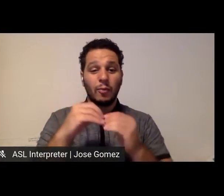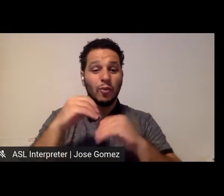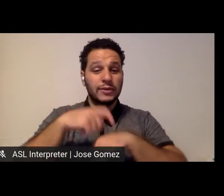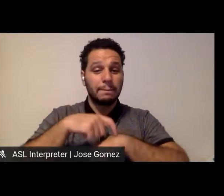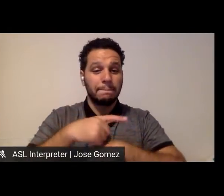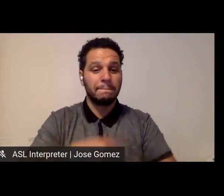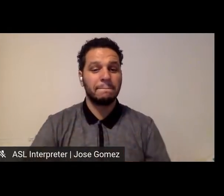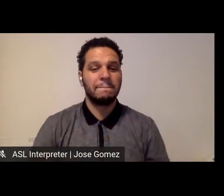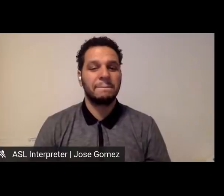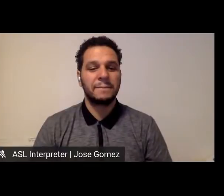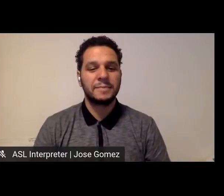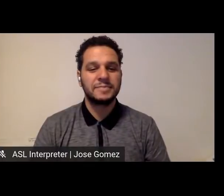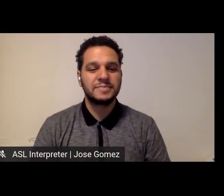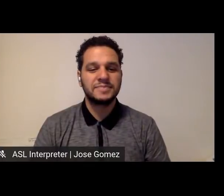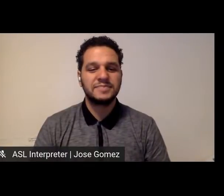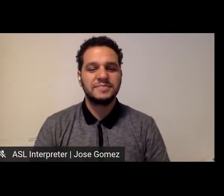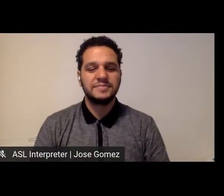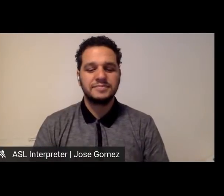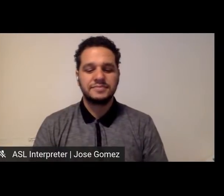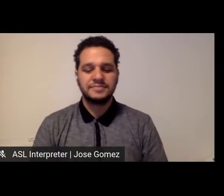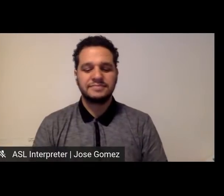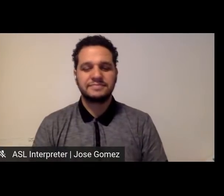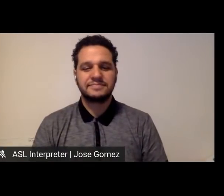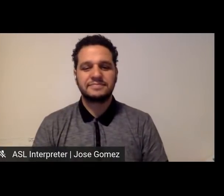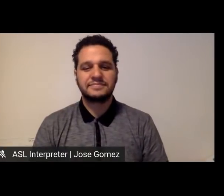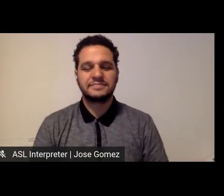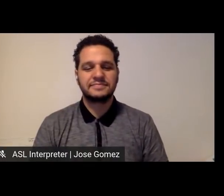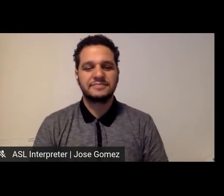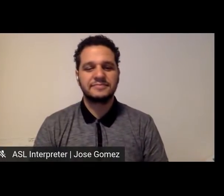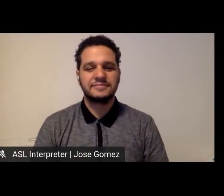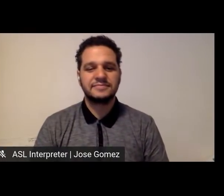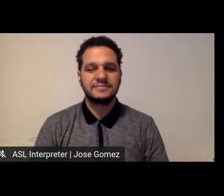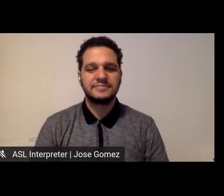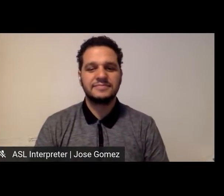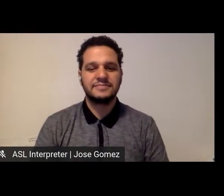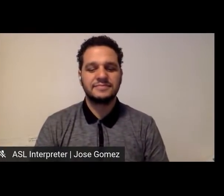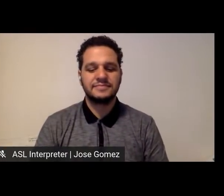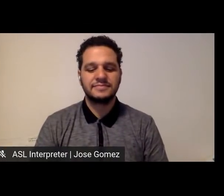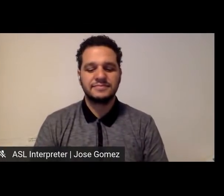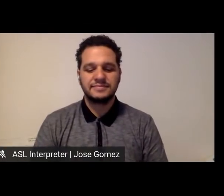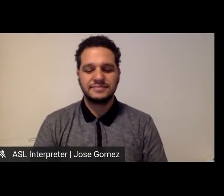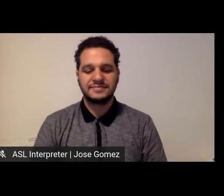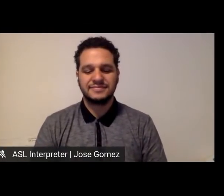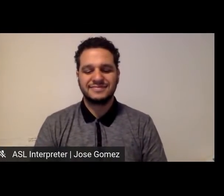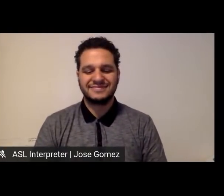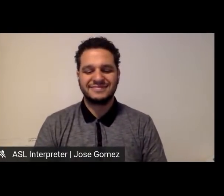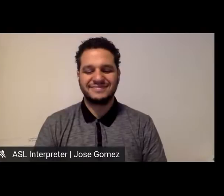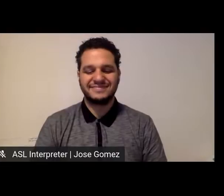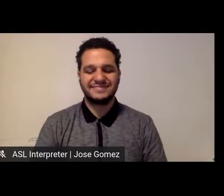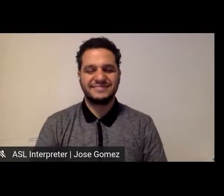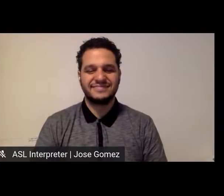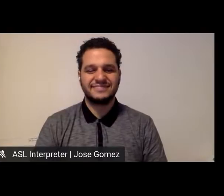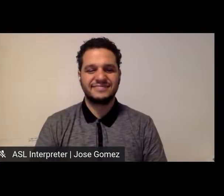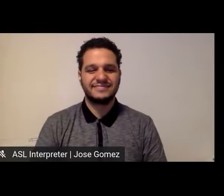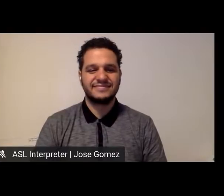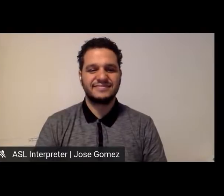right and back, left and down. Just let it all go,